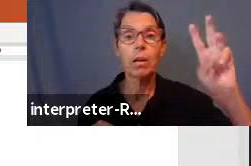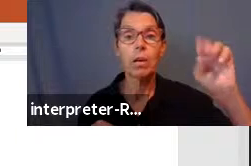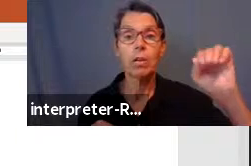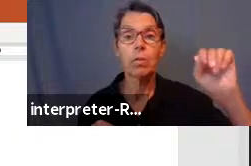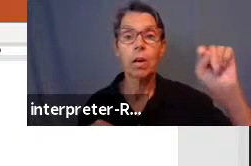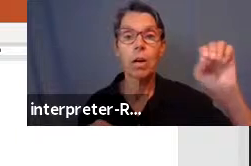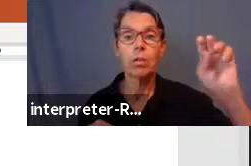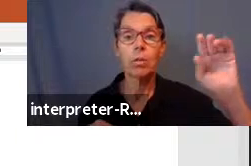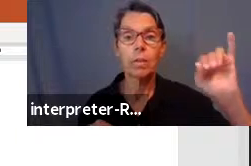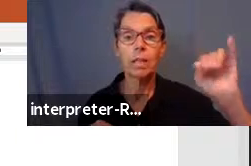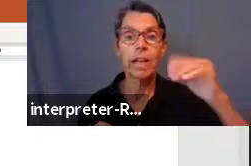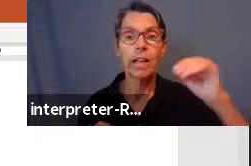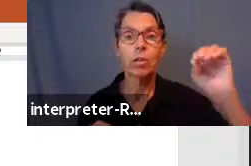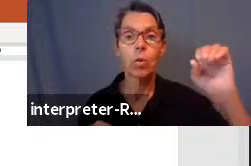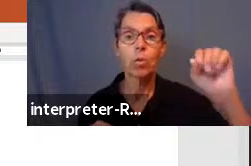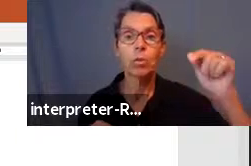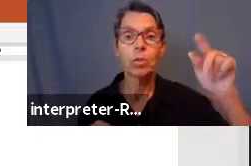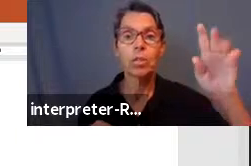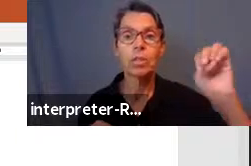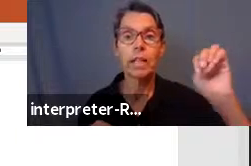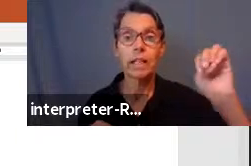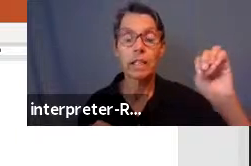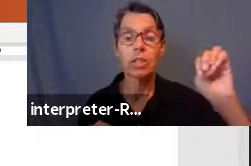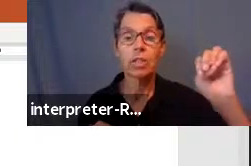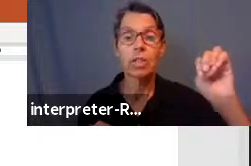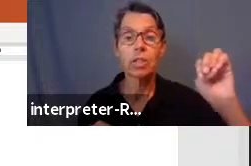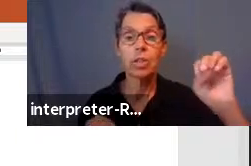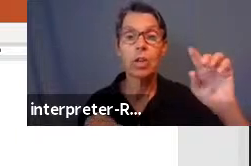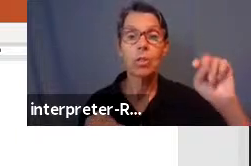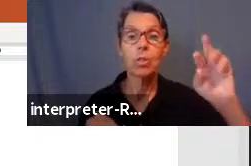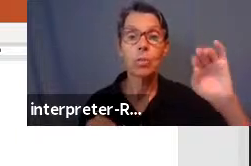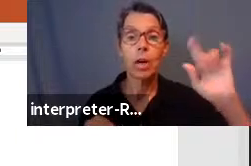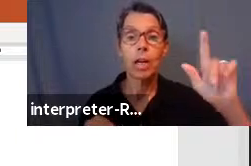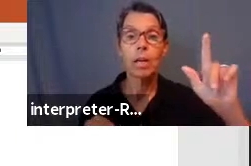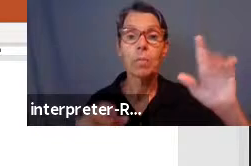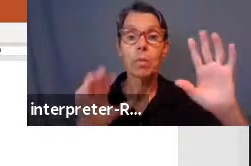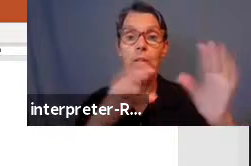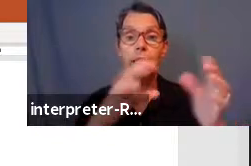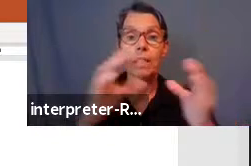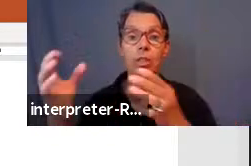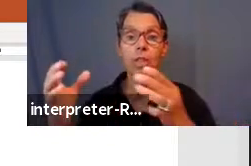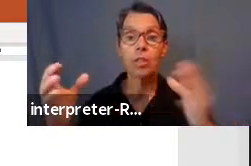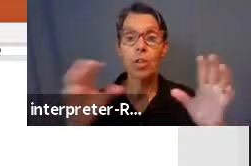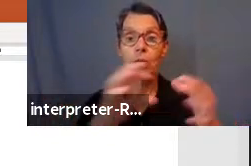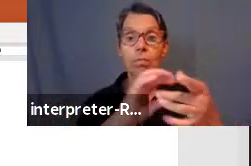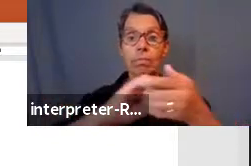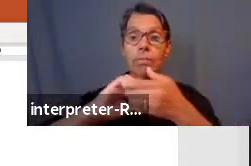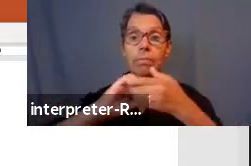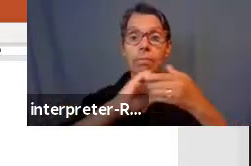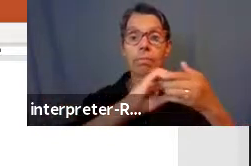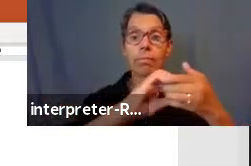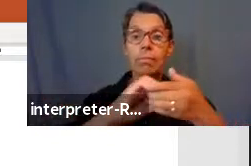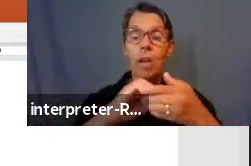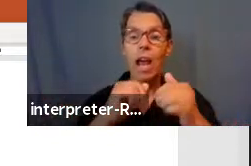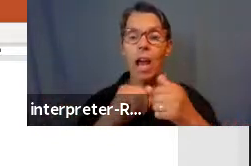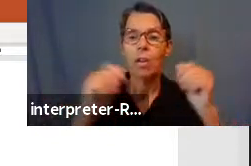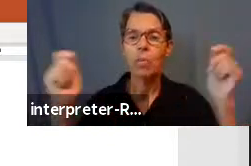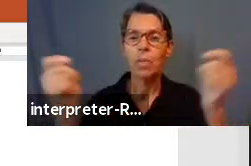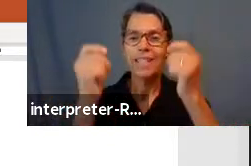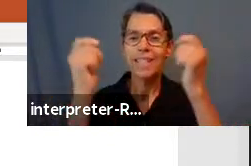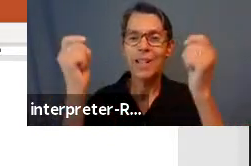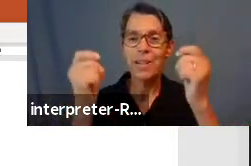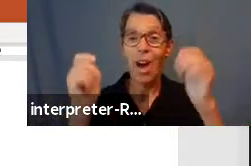nations, and they will be out here. So with these amazing numbers, how can we celebrate those